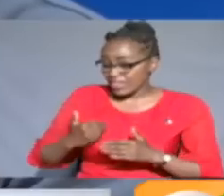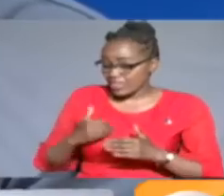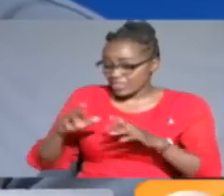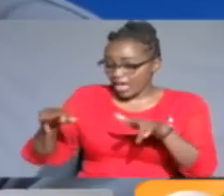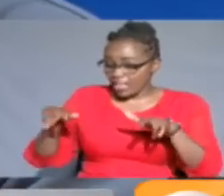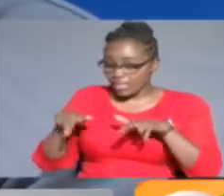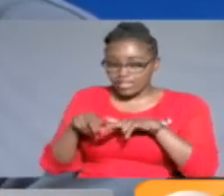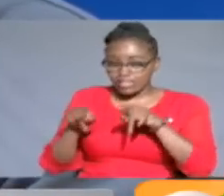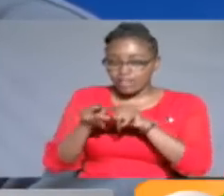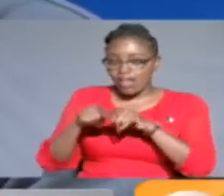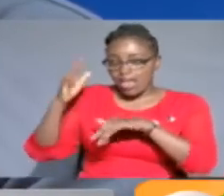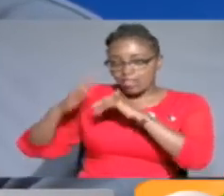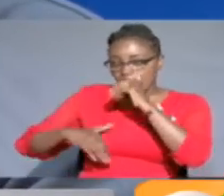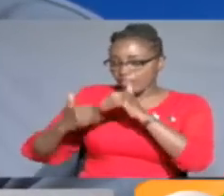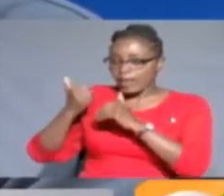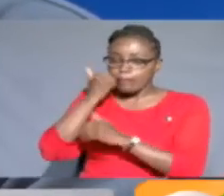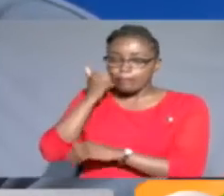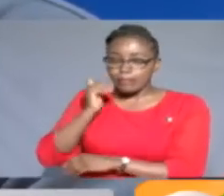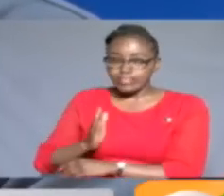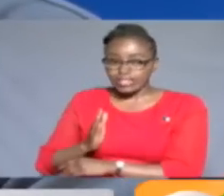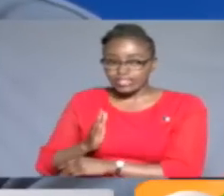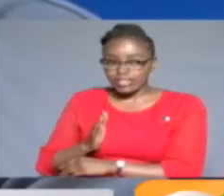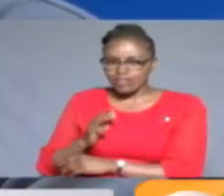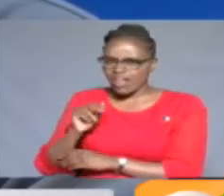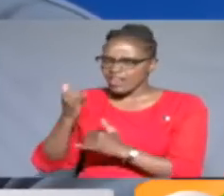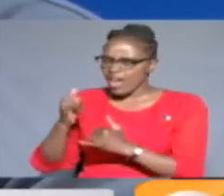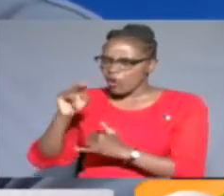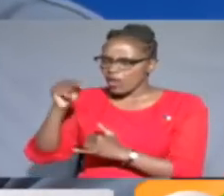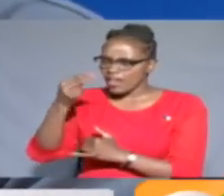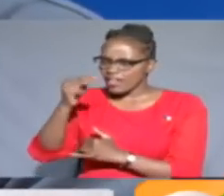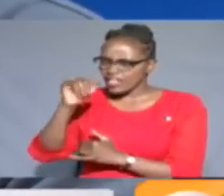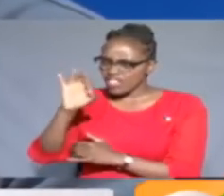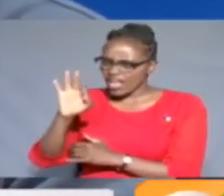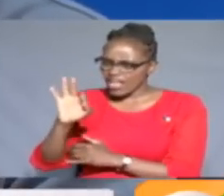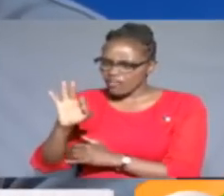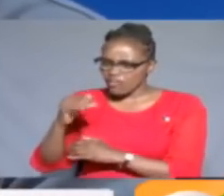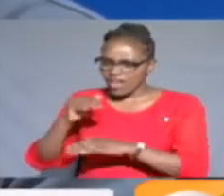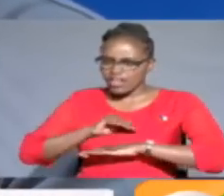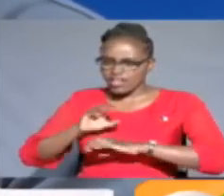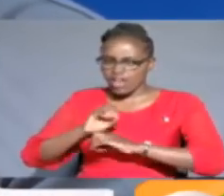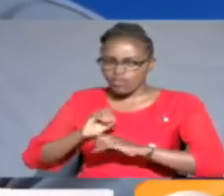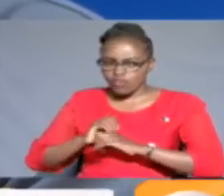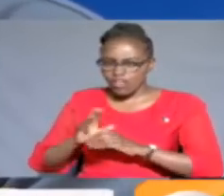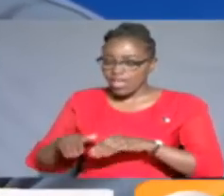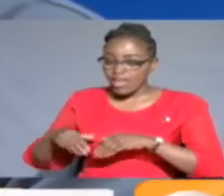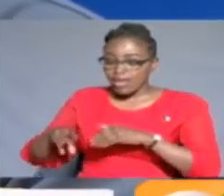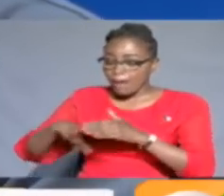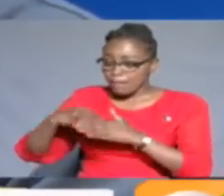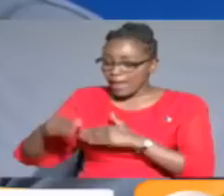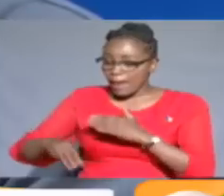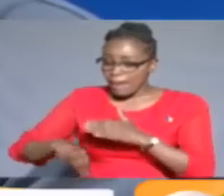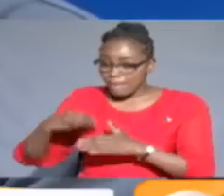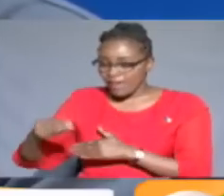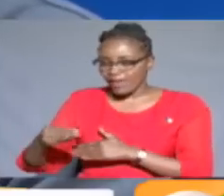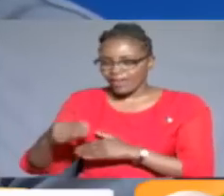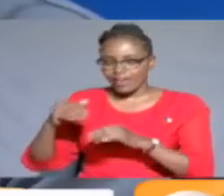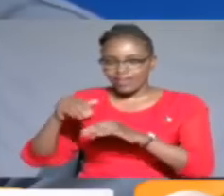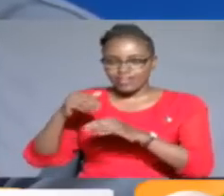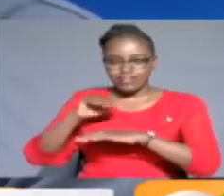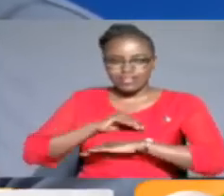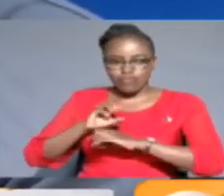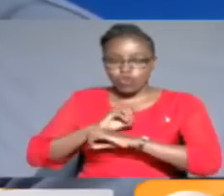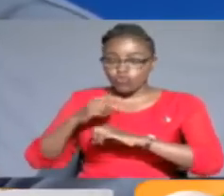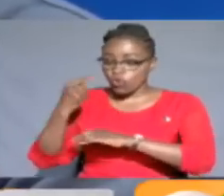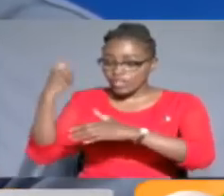other than the patient. Right now, NHF is not enough. Out-of-pocket payments are not enough. The only thing is a